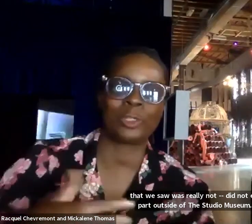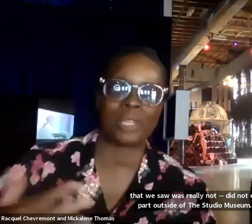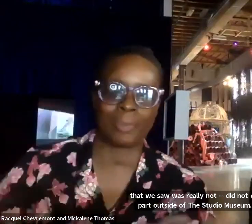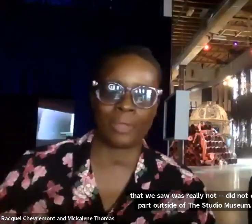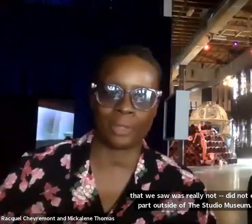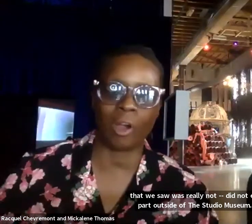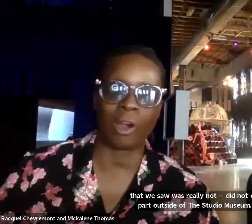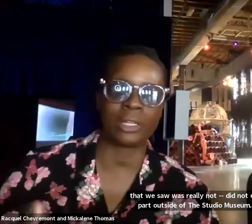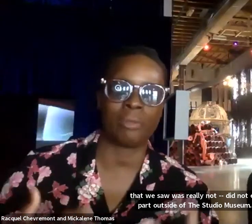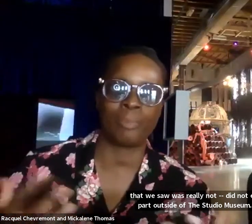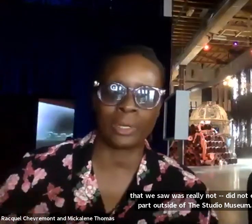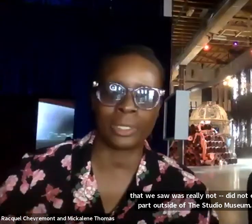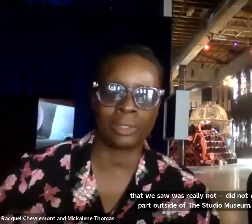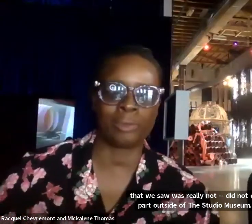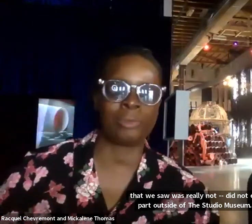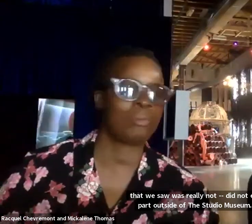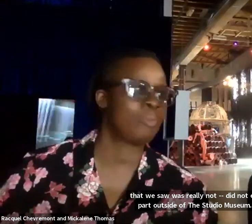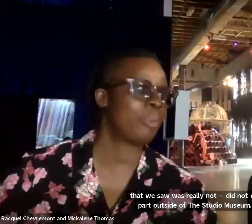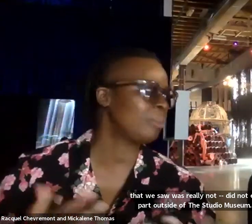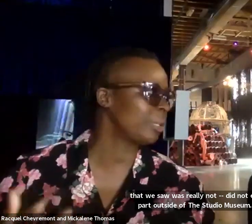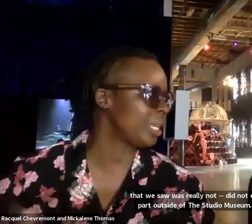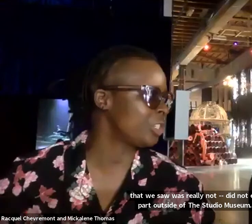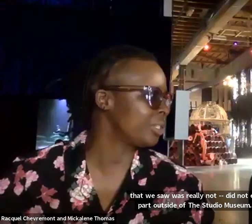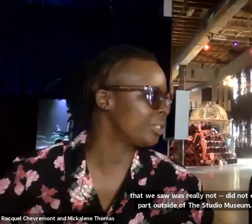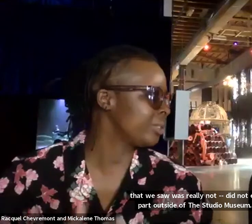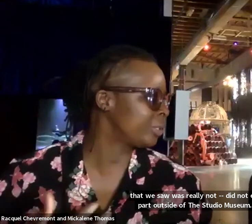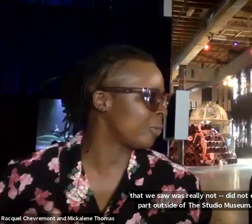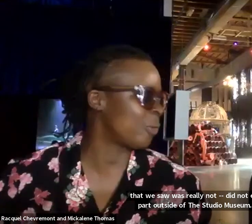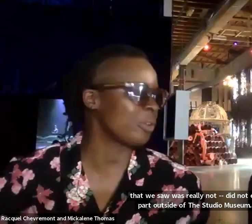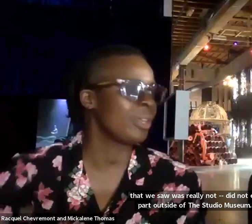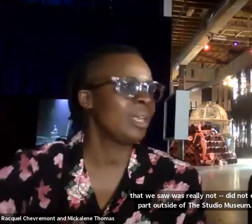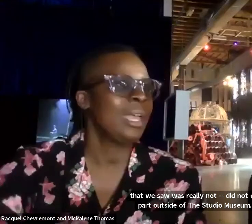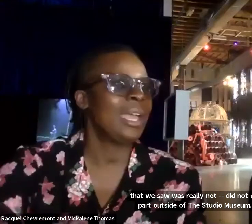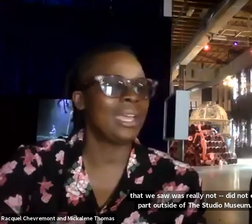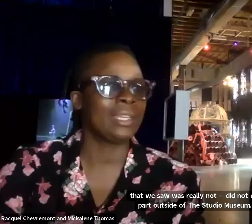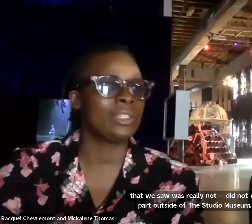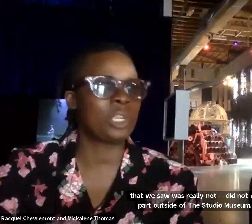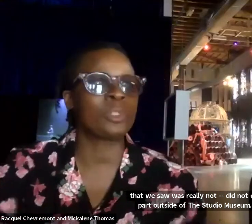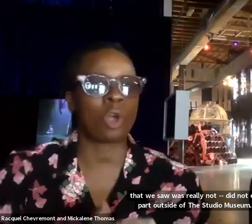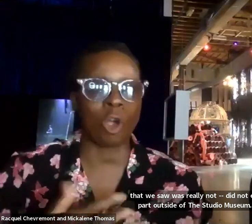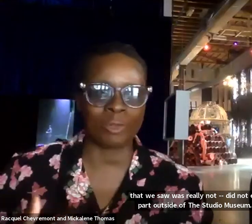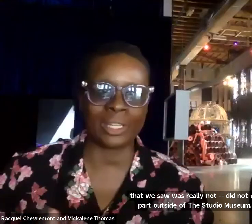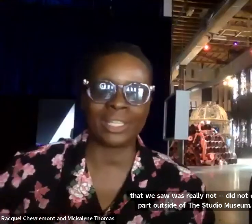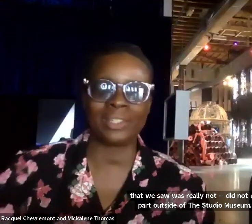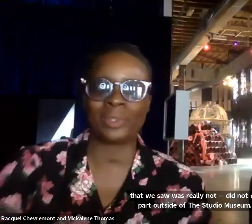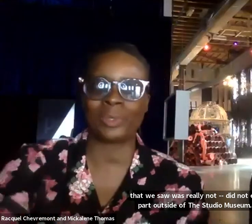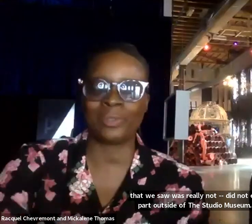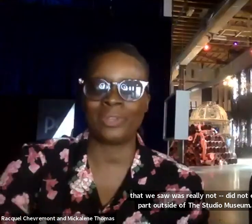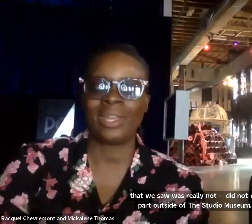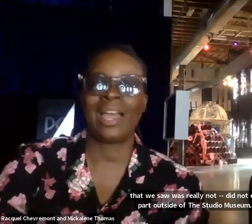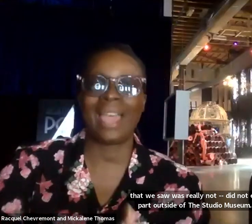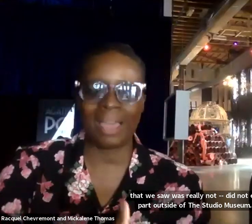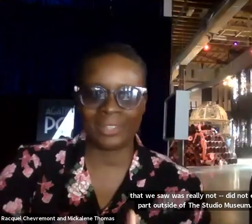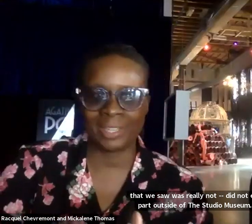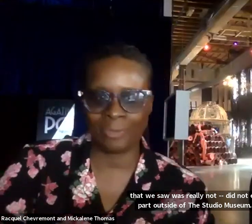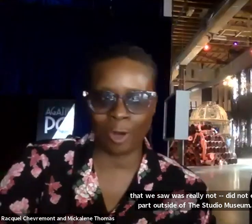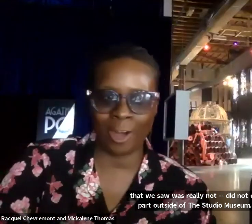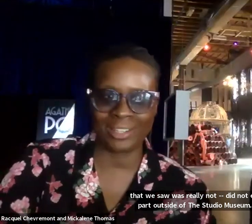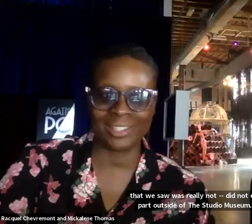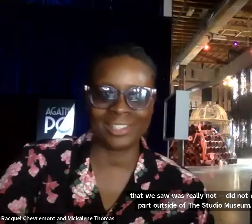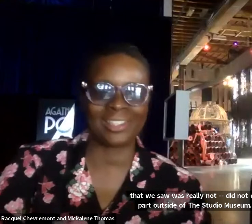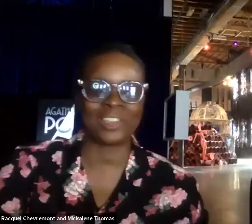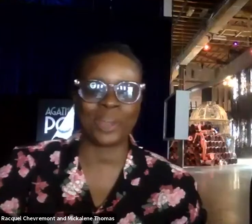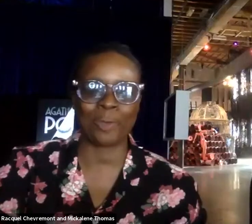know, speak about their art and book publications and so forth. And she was already sort of an advocate